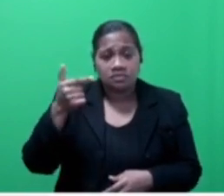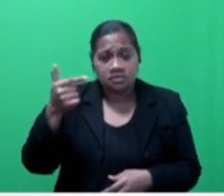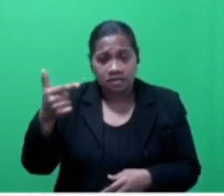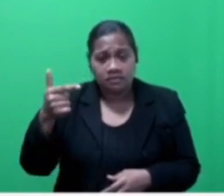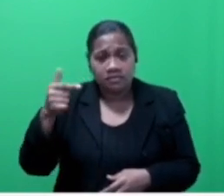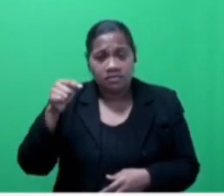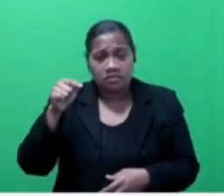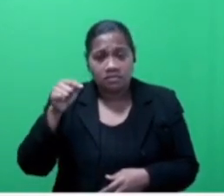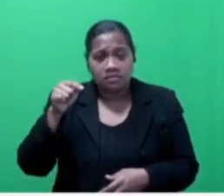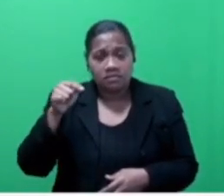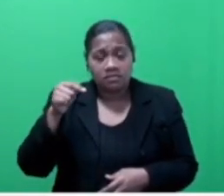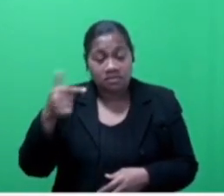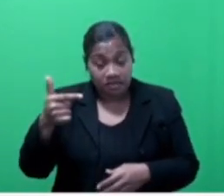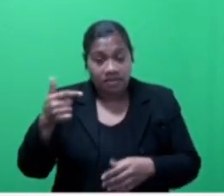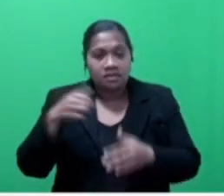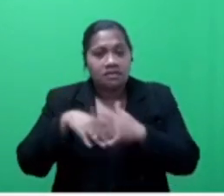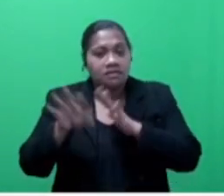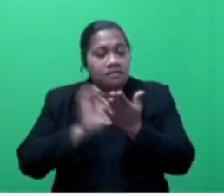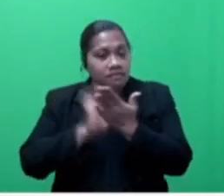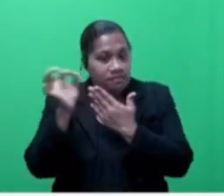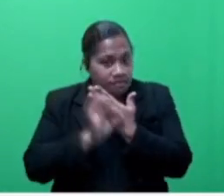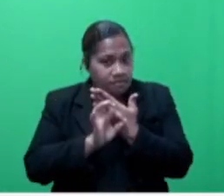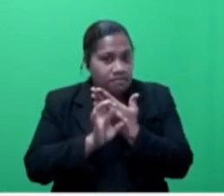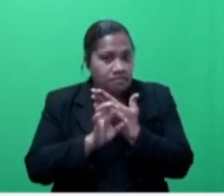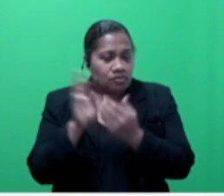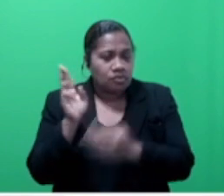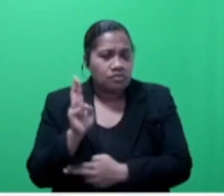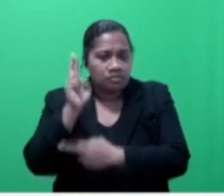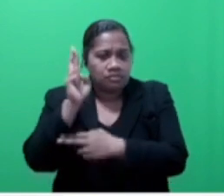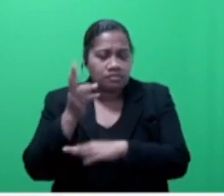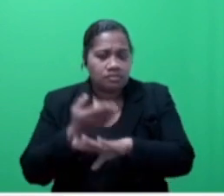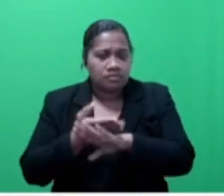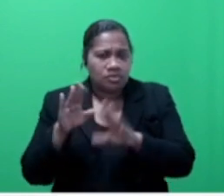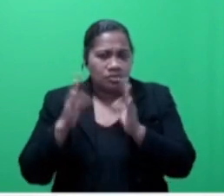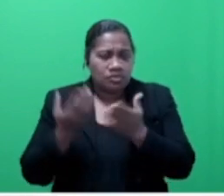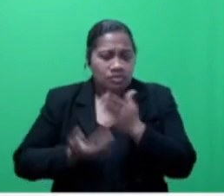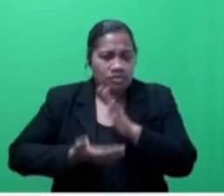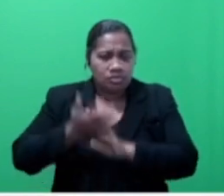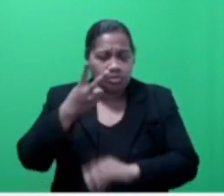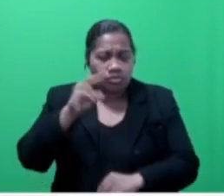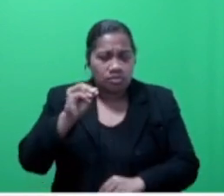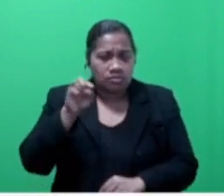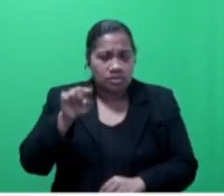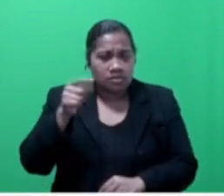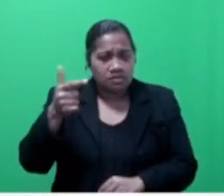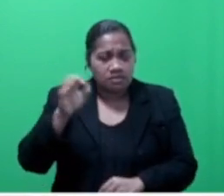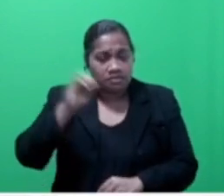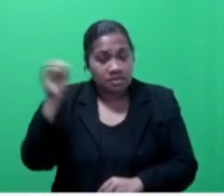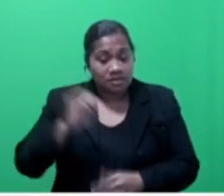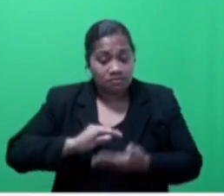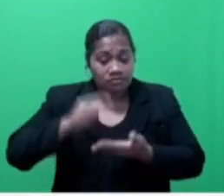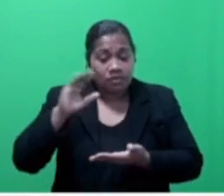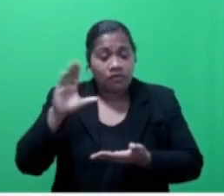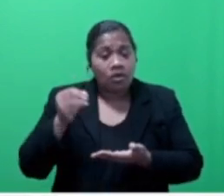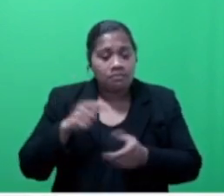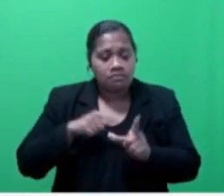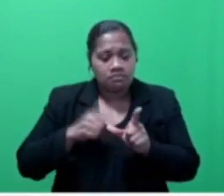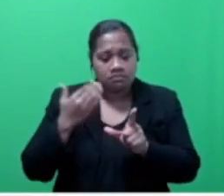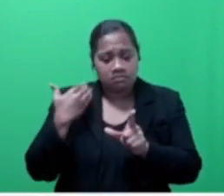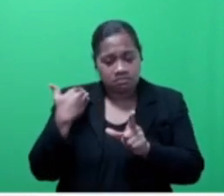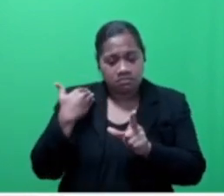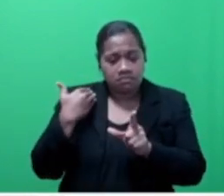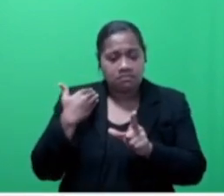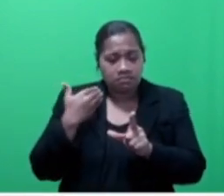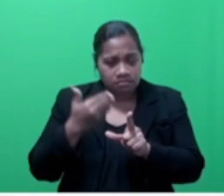140.7 points in February, representing a new all-high and a 20.7% increase from a year ago. Mr. Speaker, so